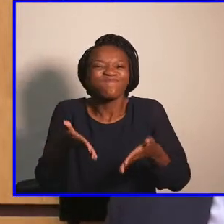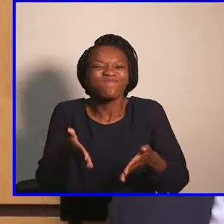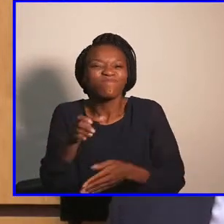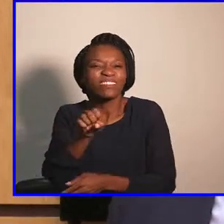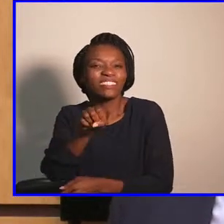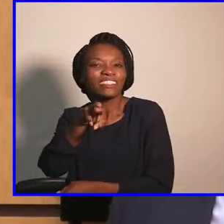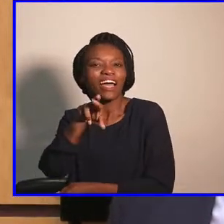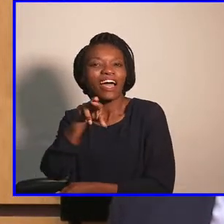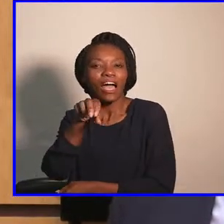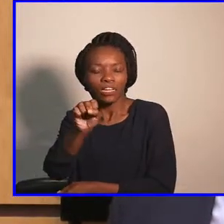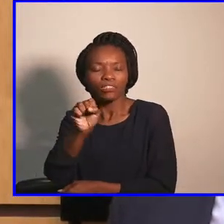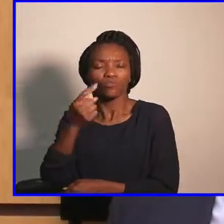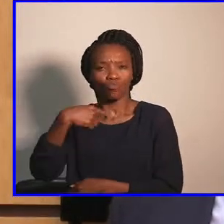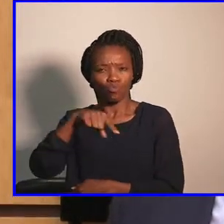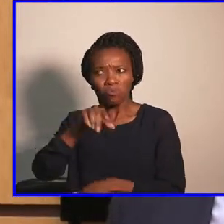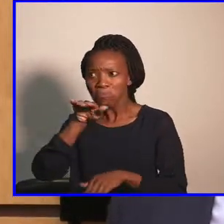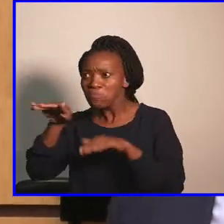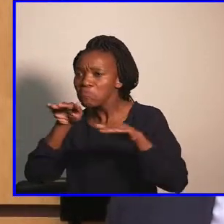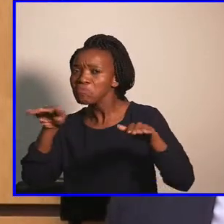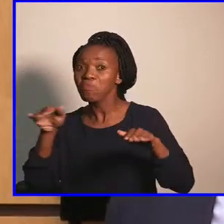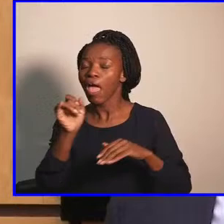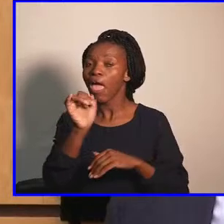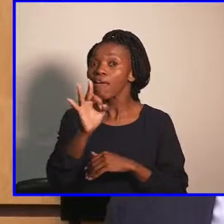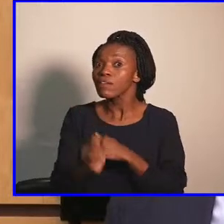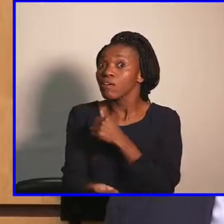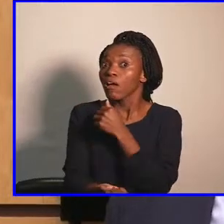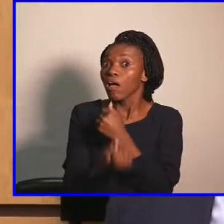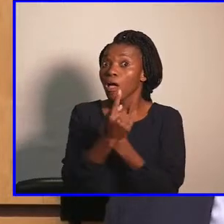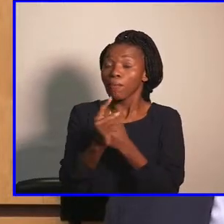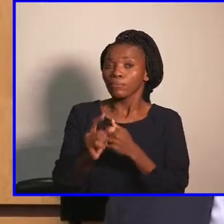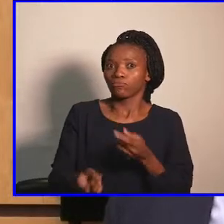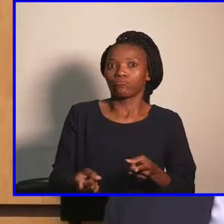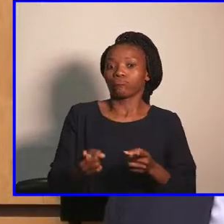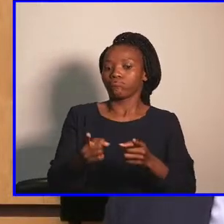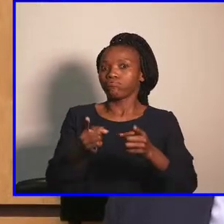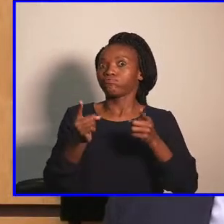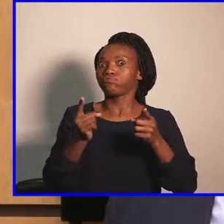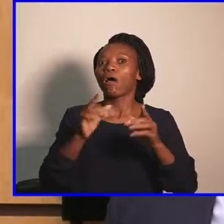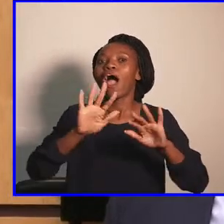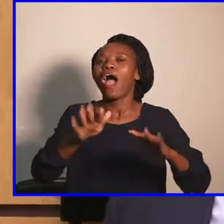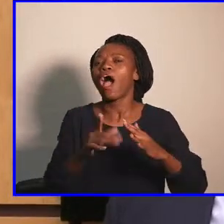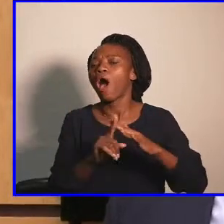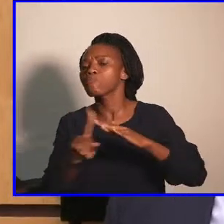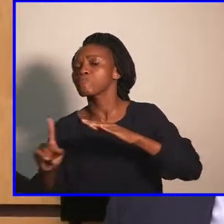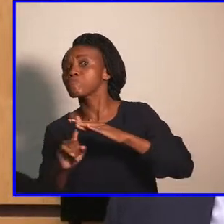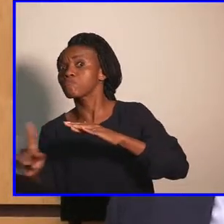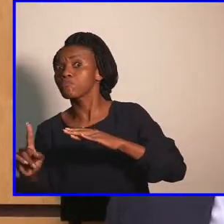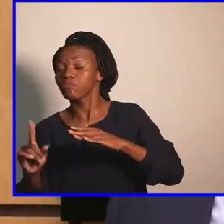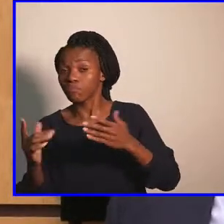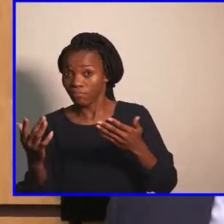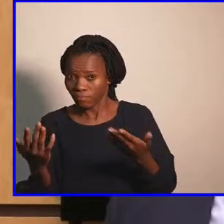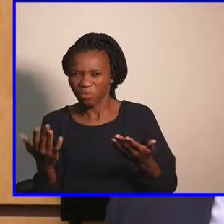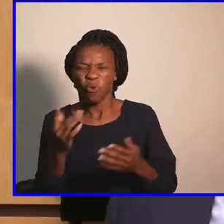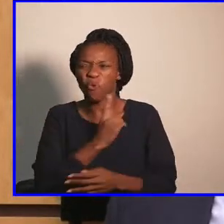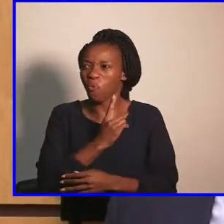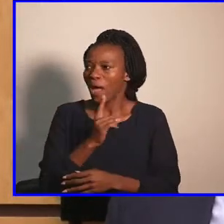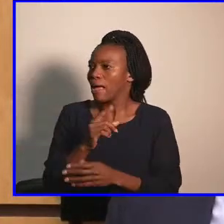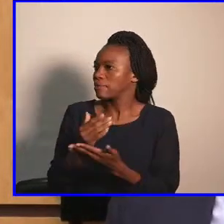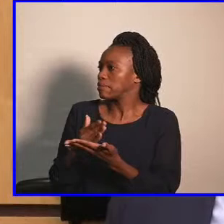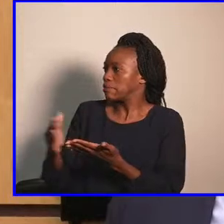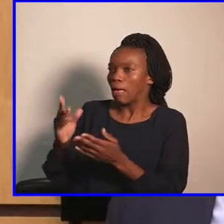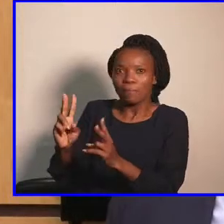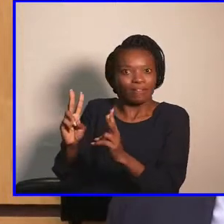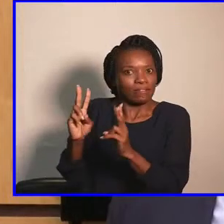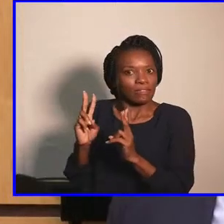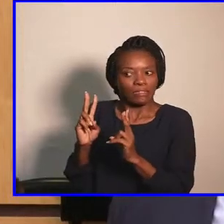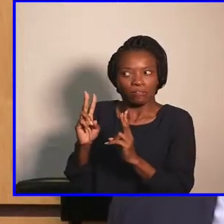the evacuation awareness, taking into consideration that we might have guests who don't understand our building. The